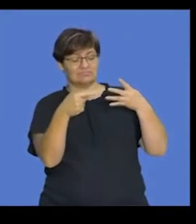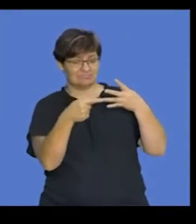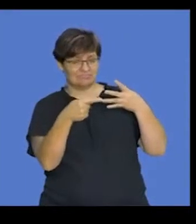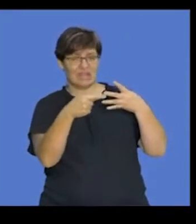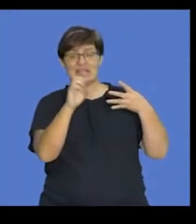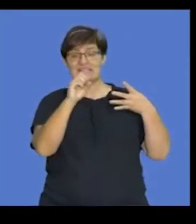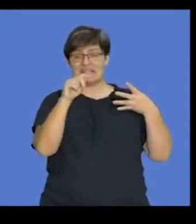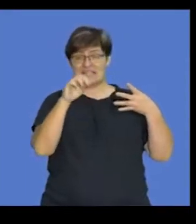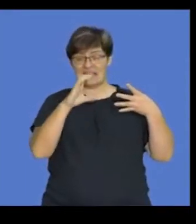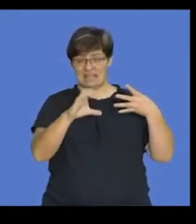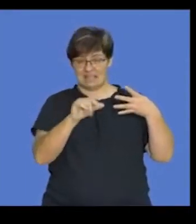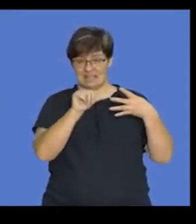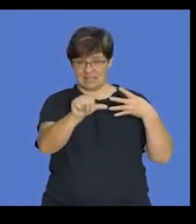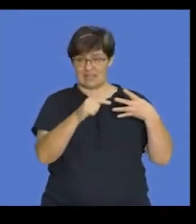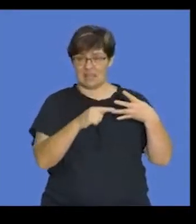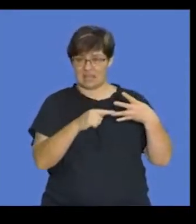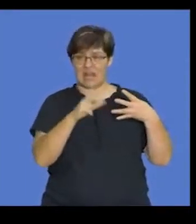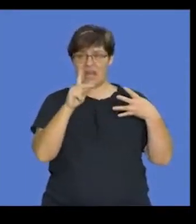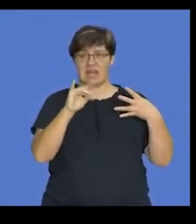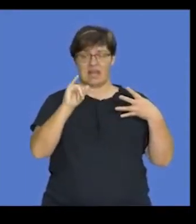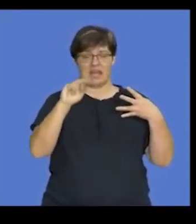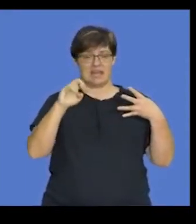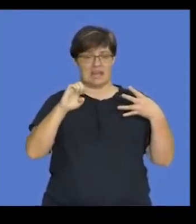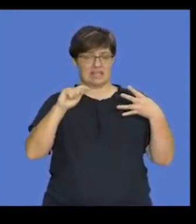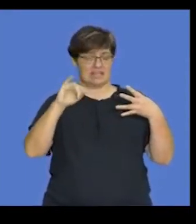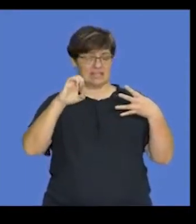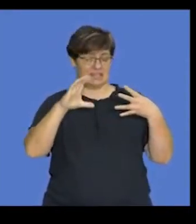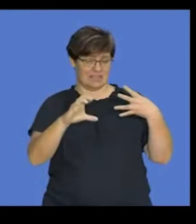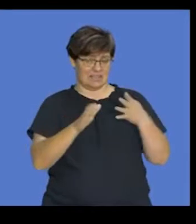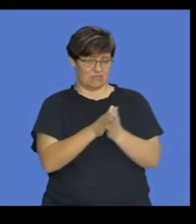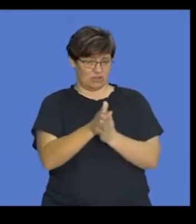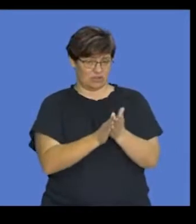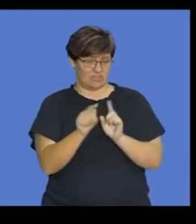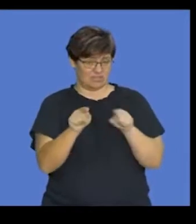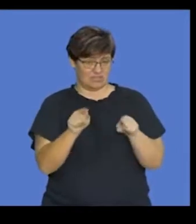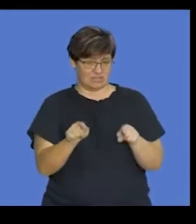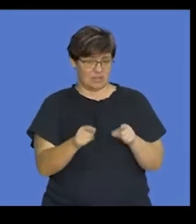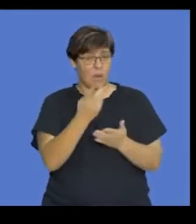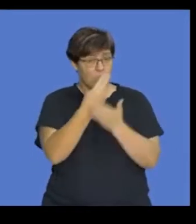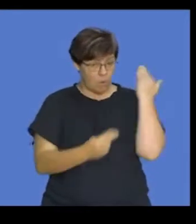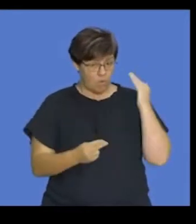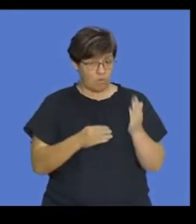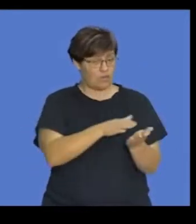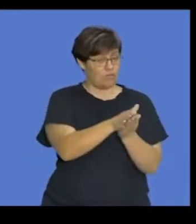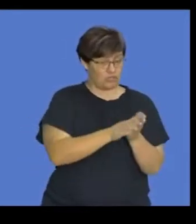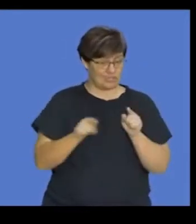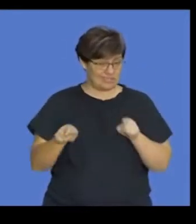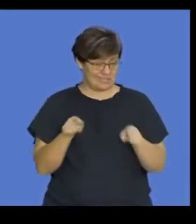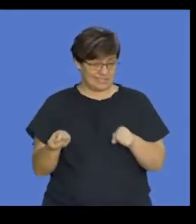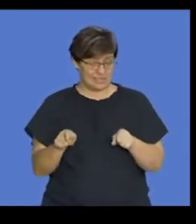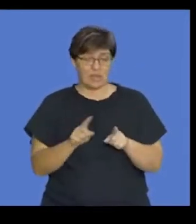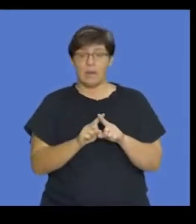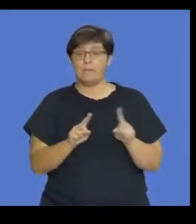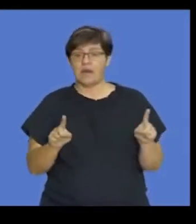friction and we get kinetic friction. Those are very important. They're both frictions, but